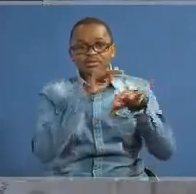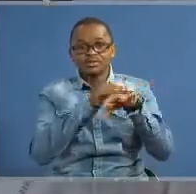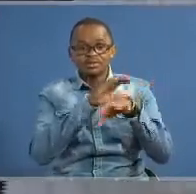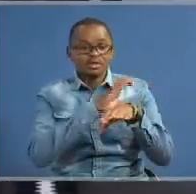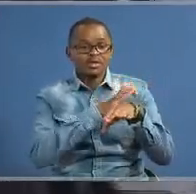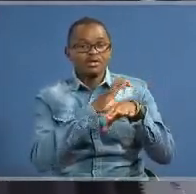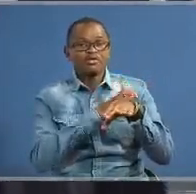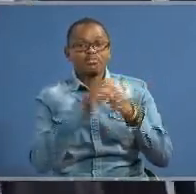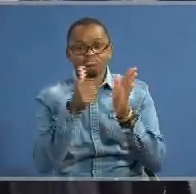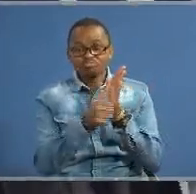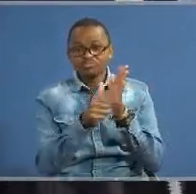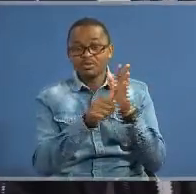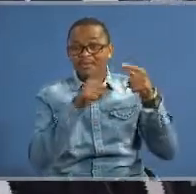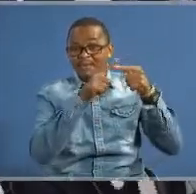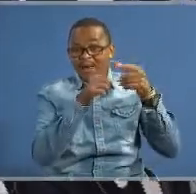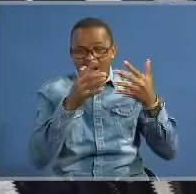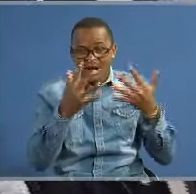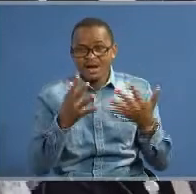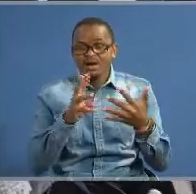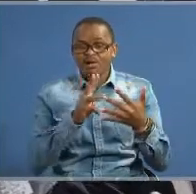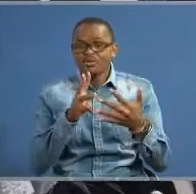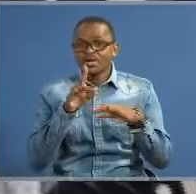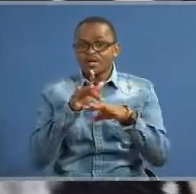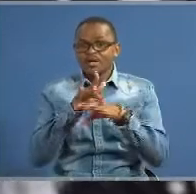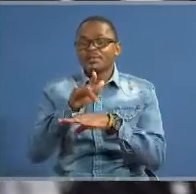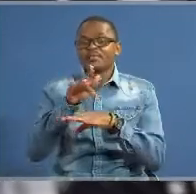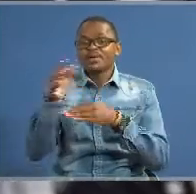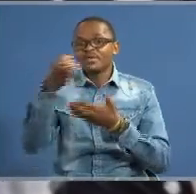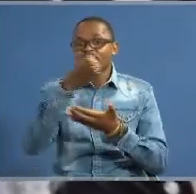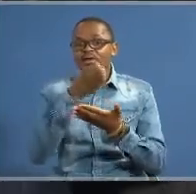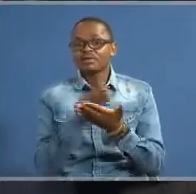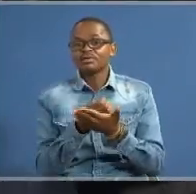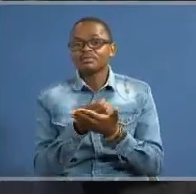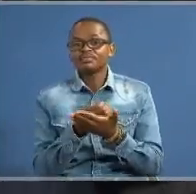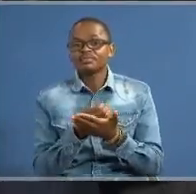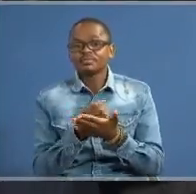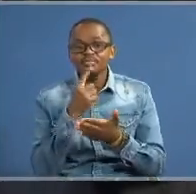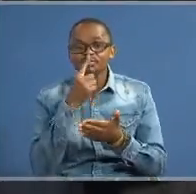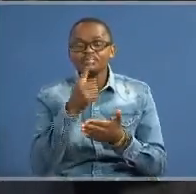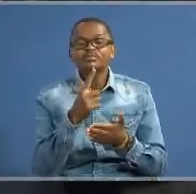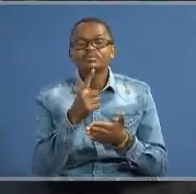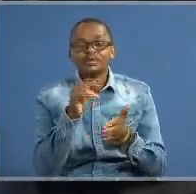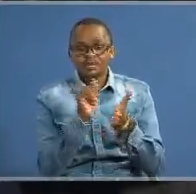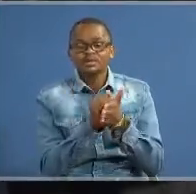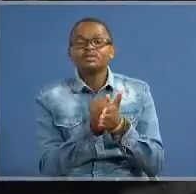own peril. But just how will this affect the economy? We say that